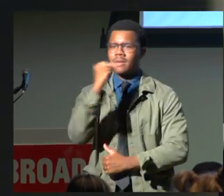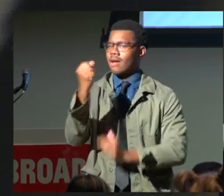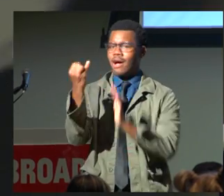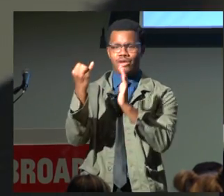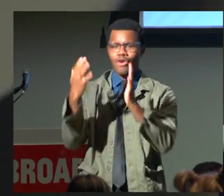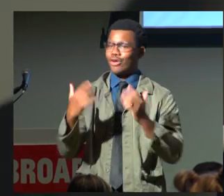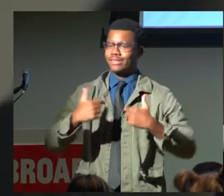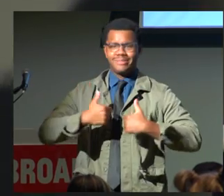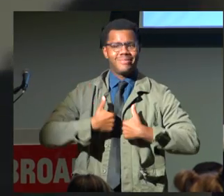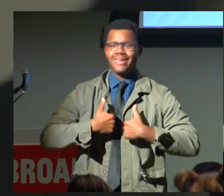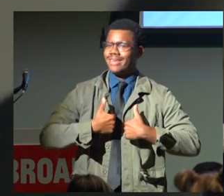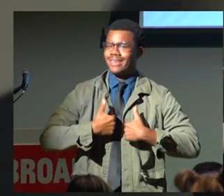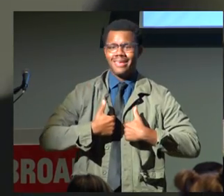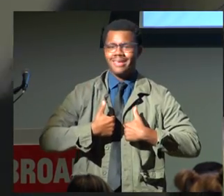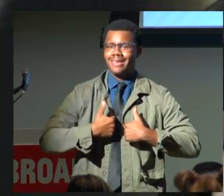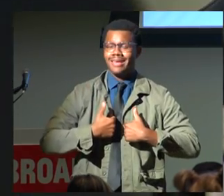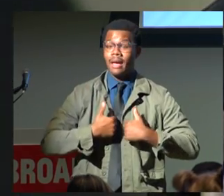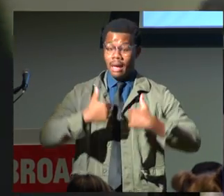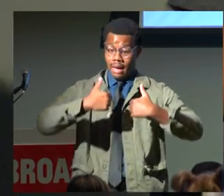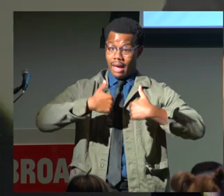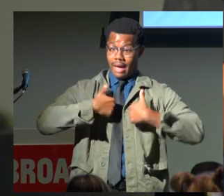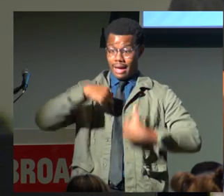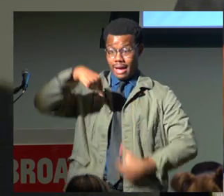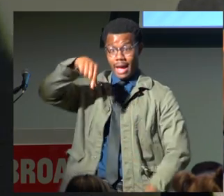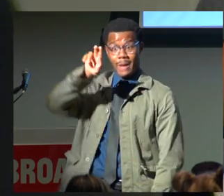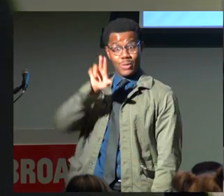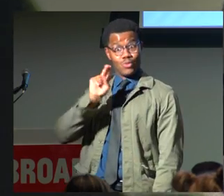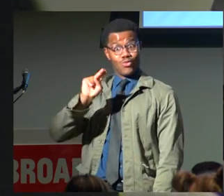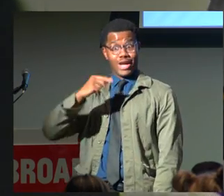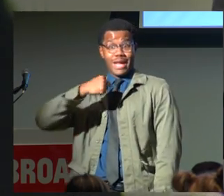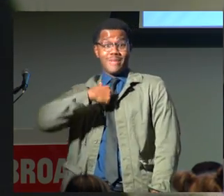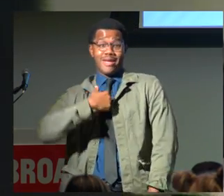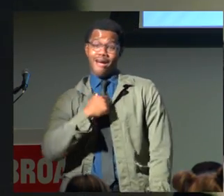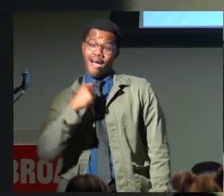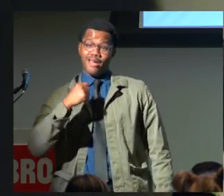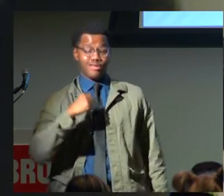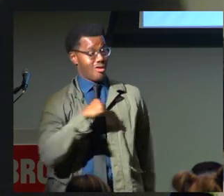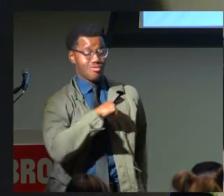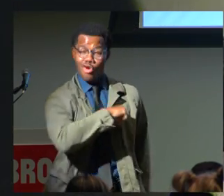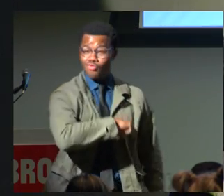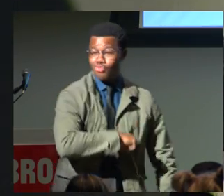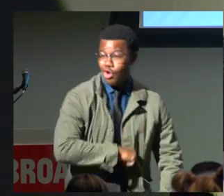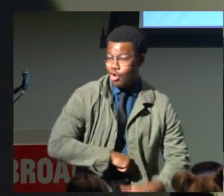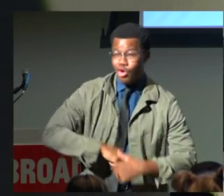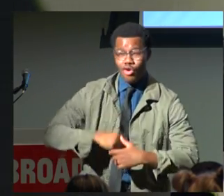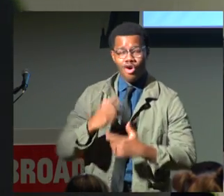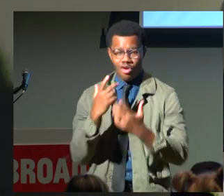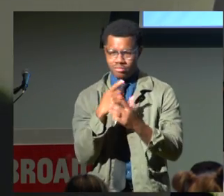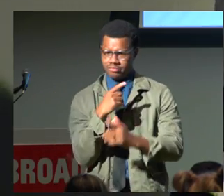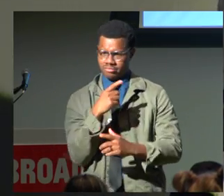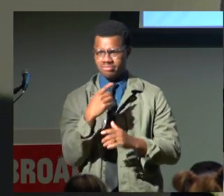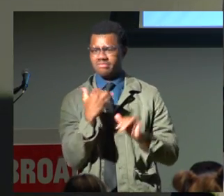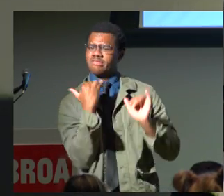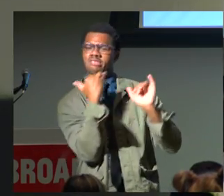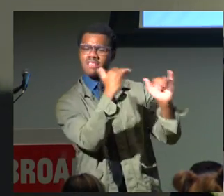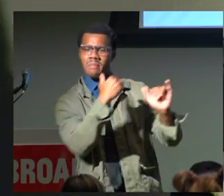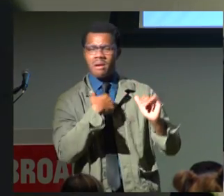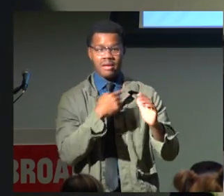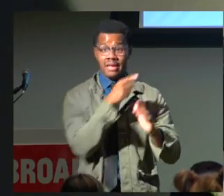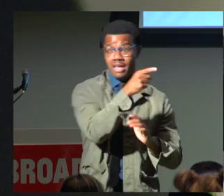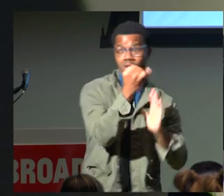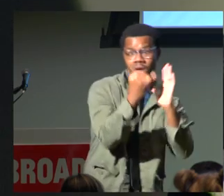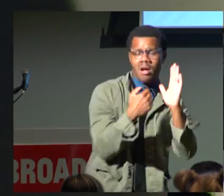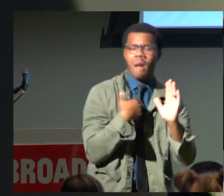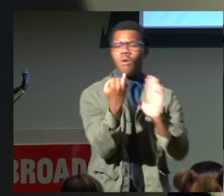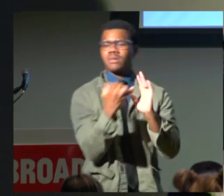I'm not Quinn because I'm married to Quinn. I don't get to walk around being yo, yo, yo because Quinn's some famous artist. I'm not a famous actress. My